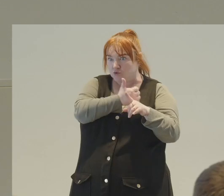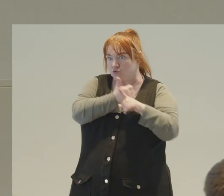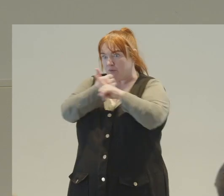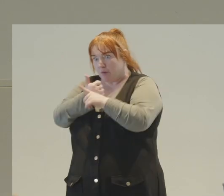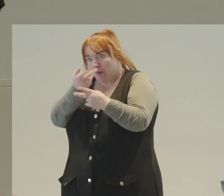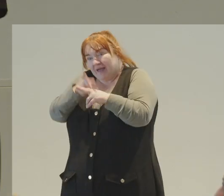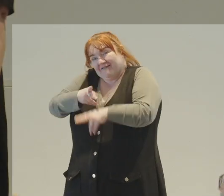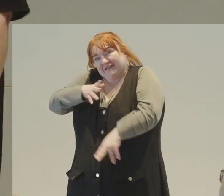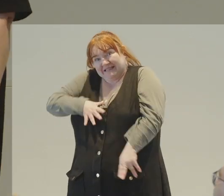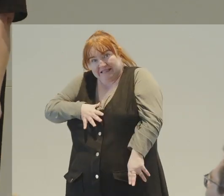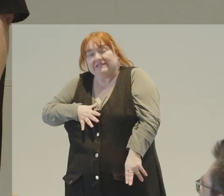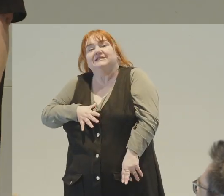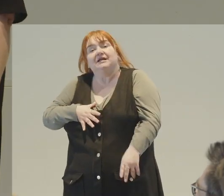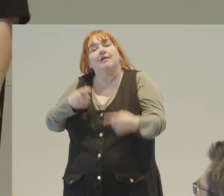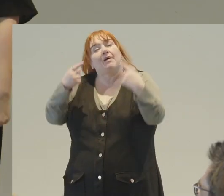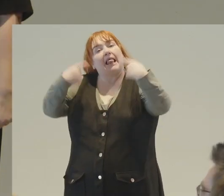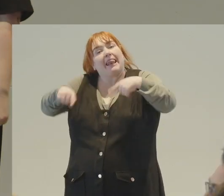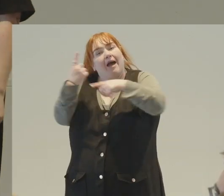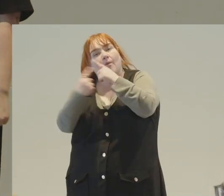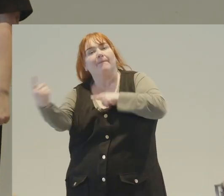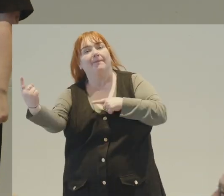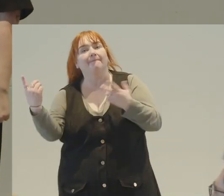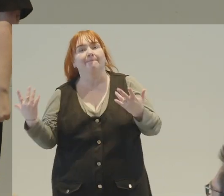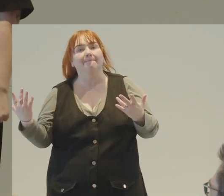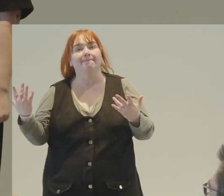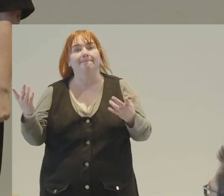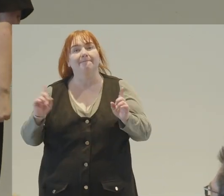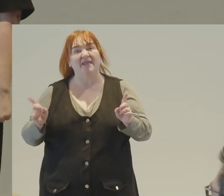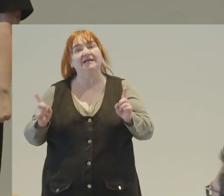needed. Great.